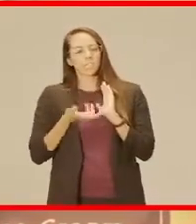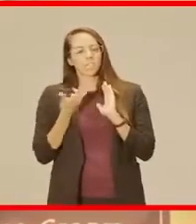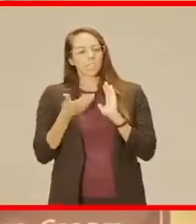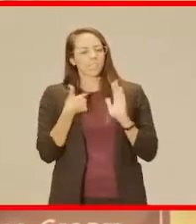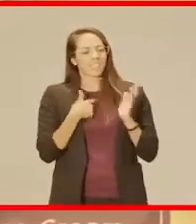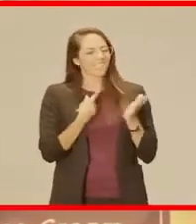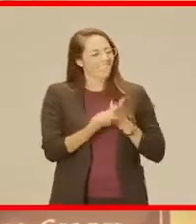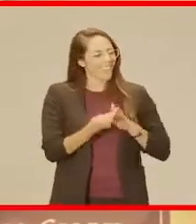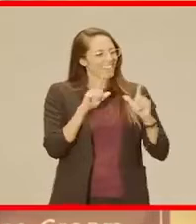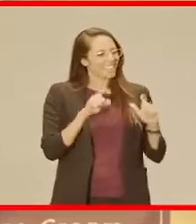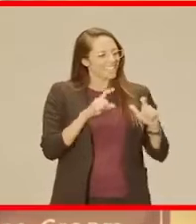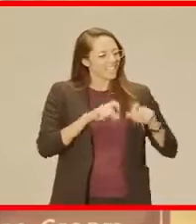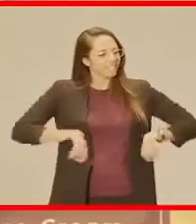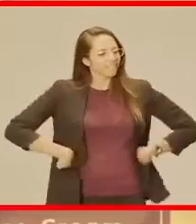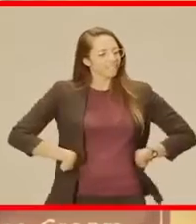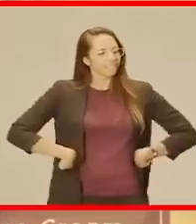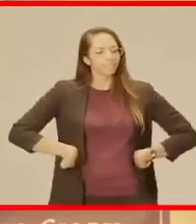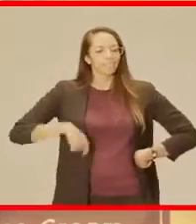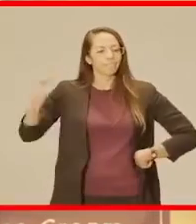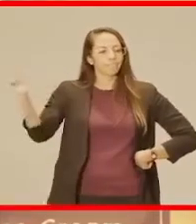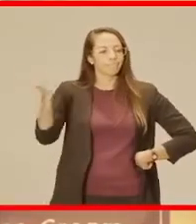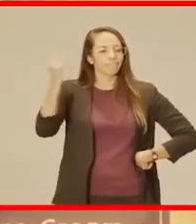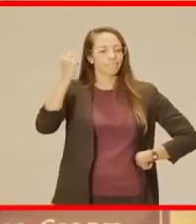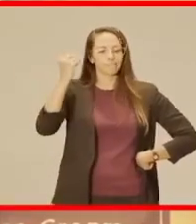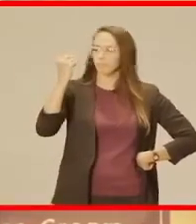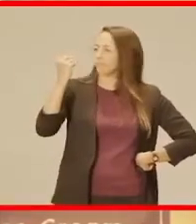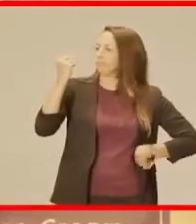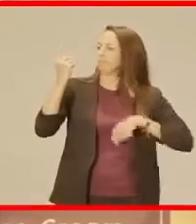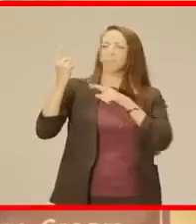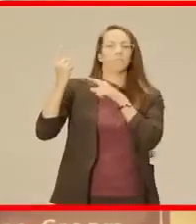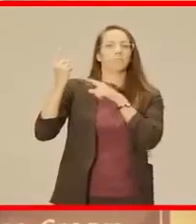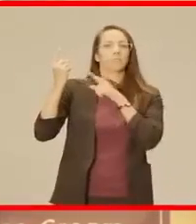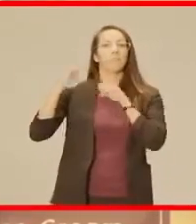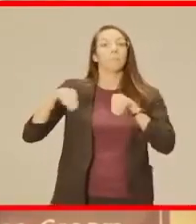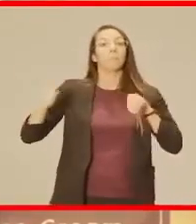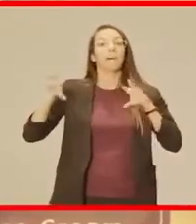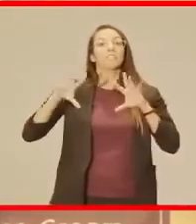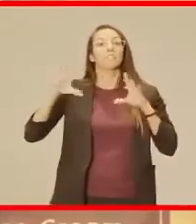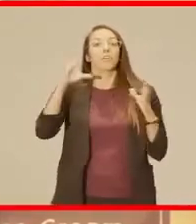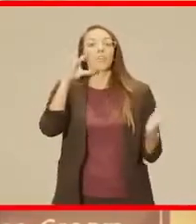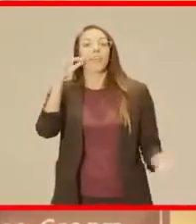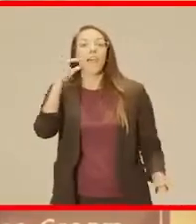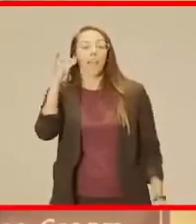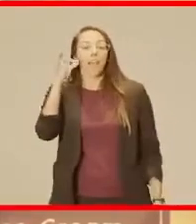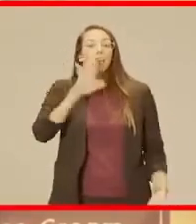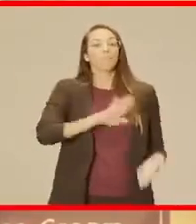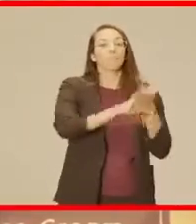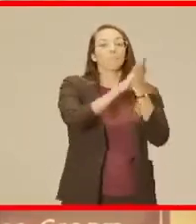gets approached by a magical cat and becomes Sailor Moon. Now,